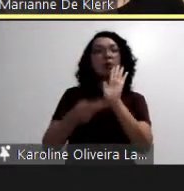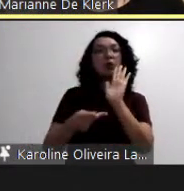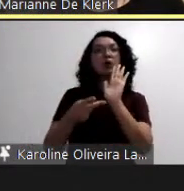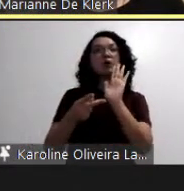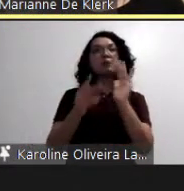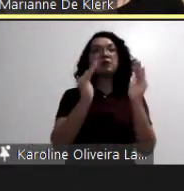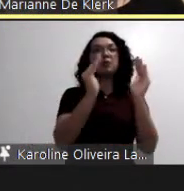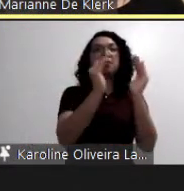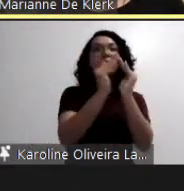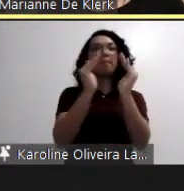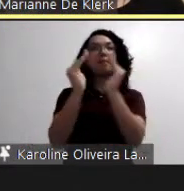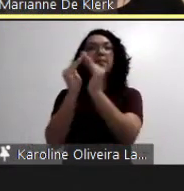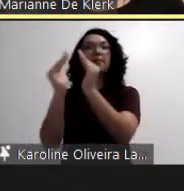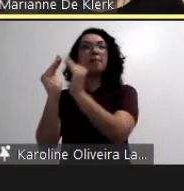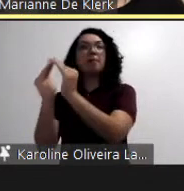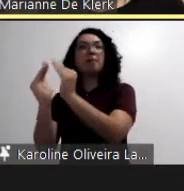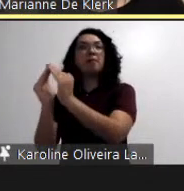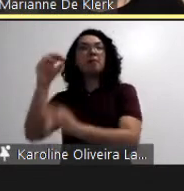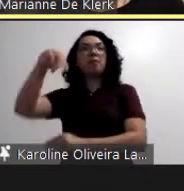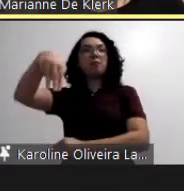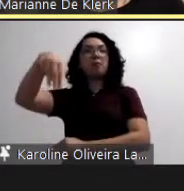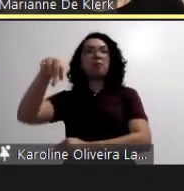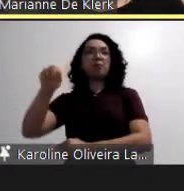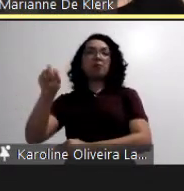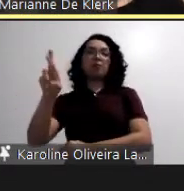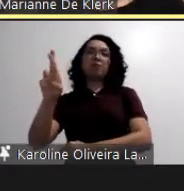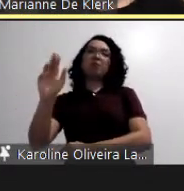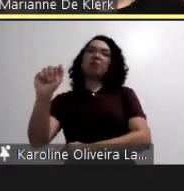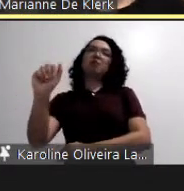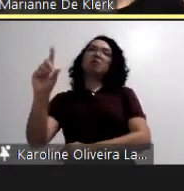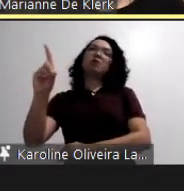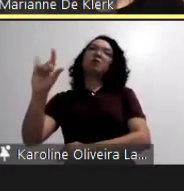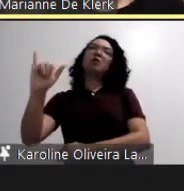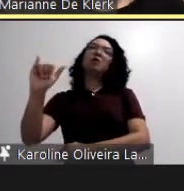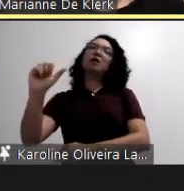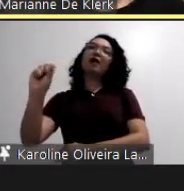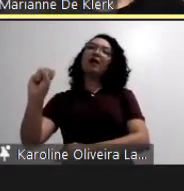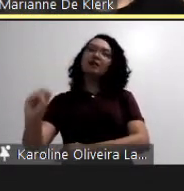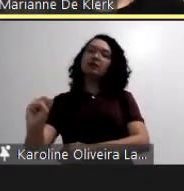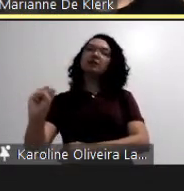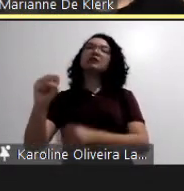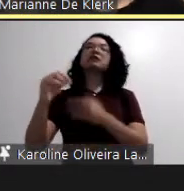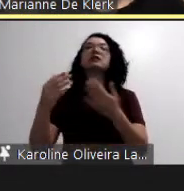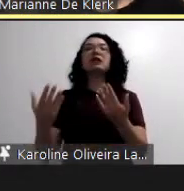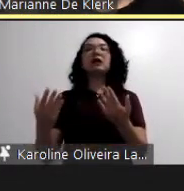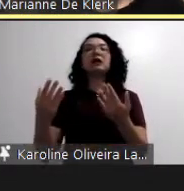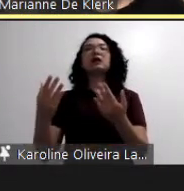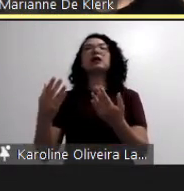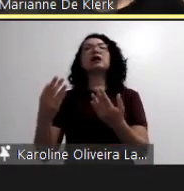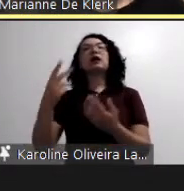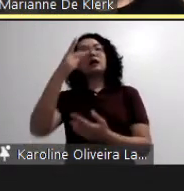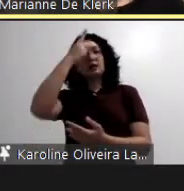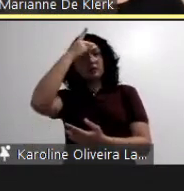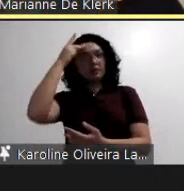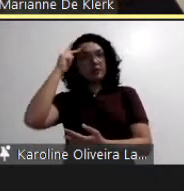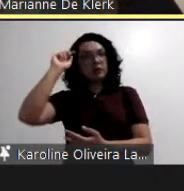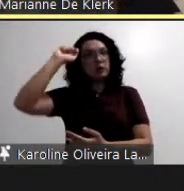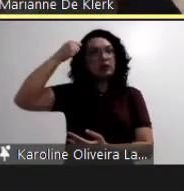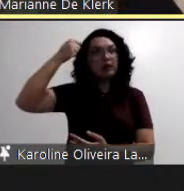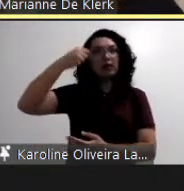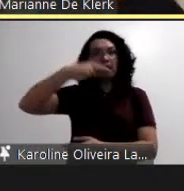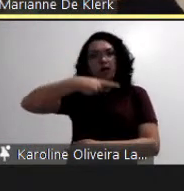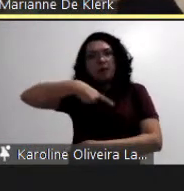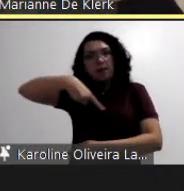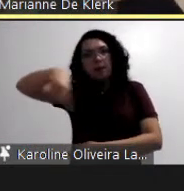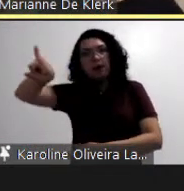amenities, and Black people who stayed there had to commute long hours to the inner city to their housing. That